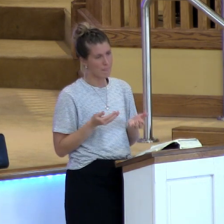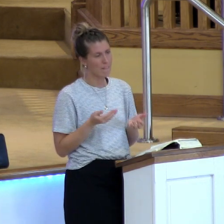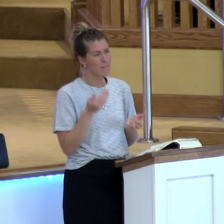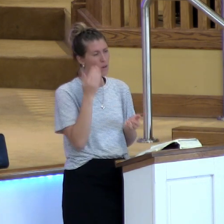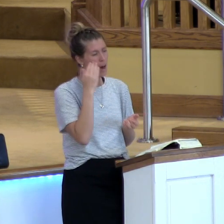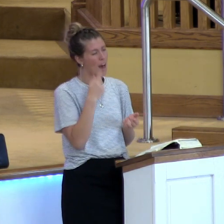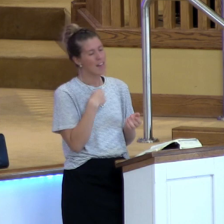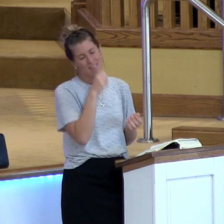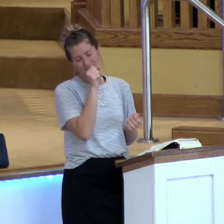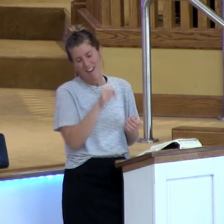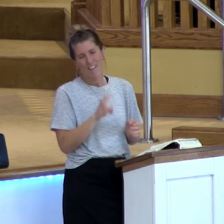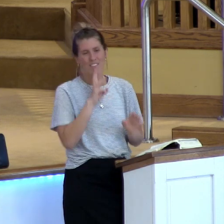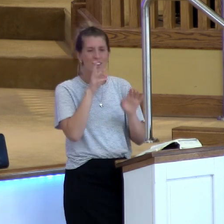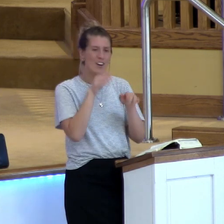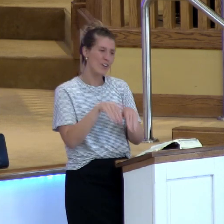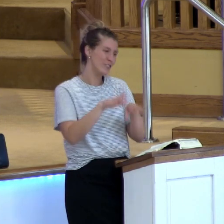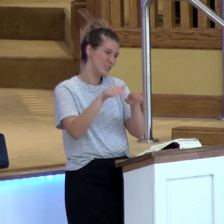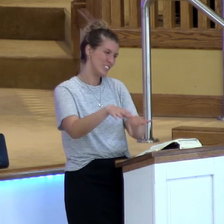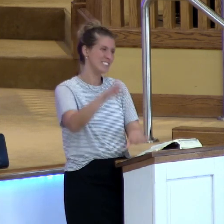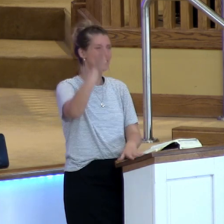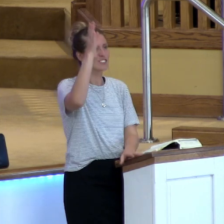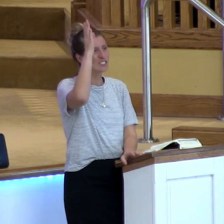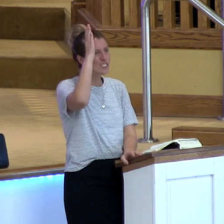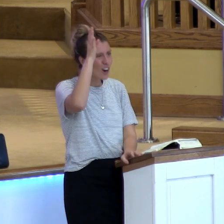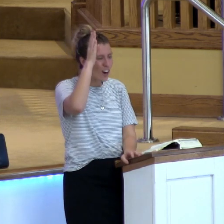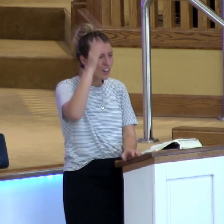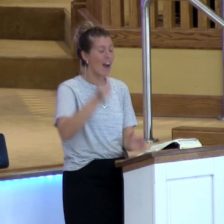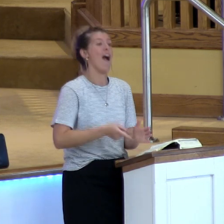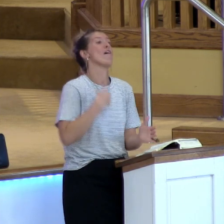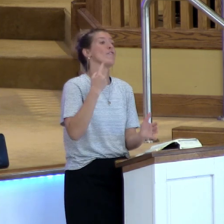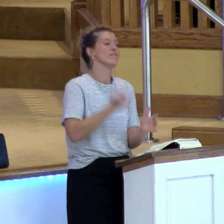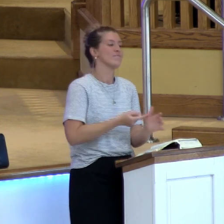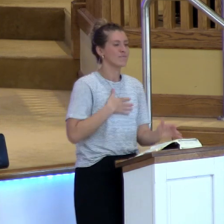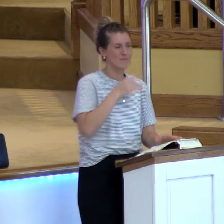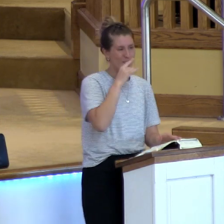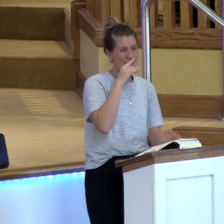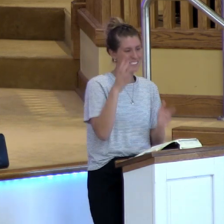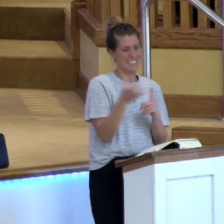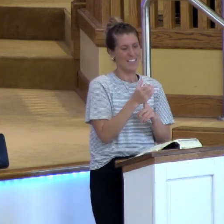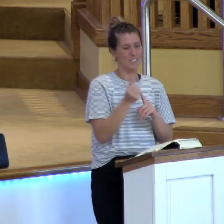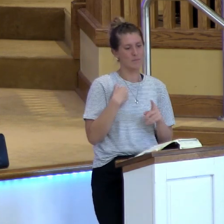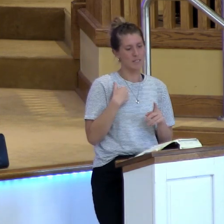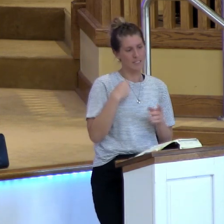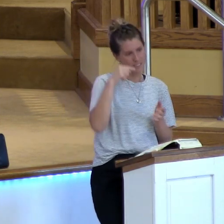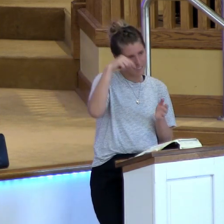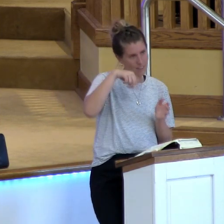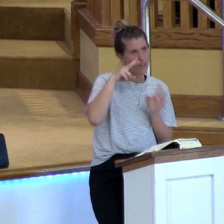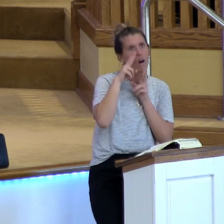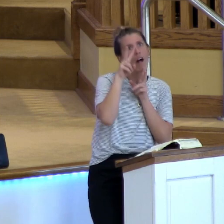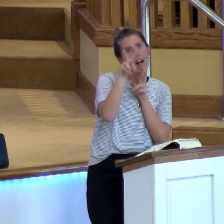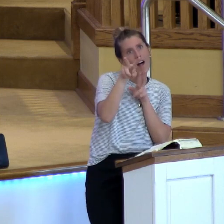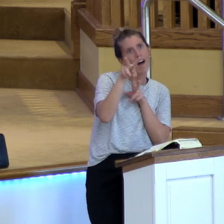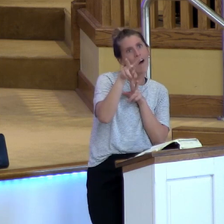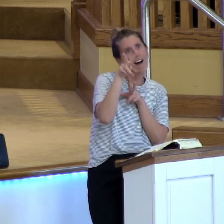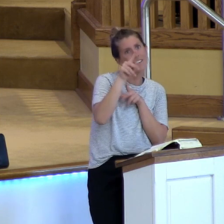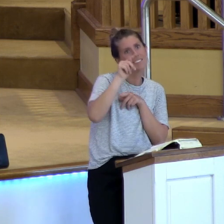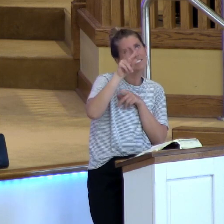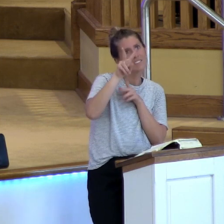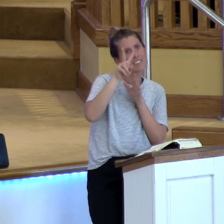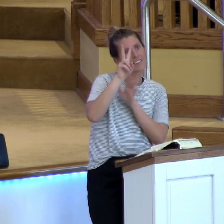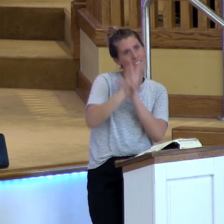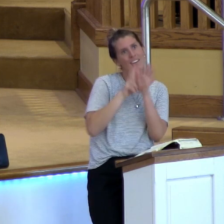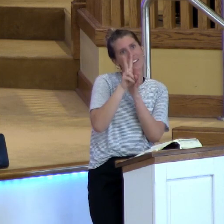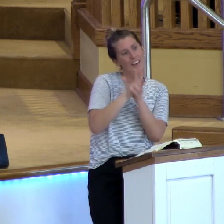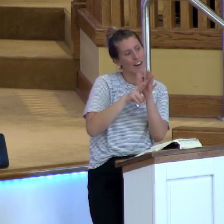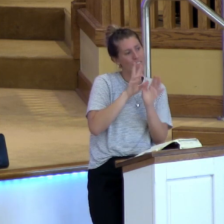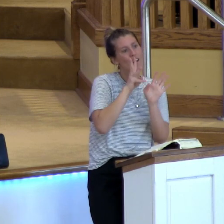You know, I love the ocean. I love sharks. And every once in a while, my kids will catch me just downstairs watching ocean videos.